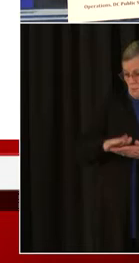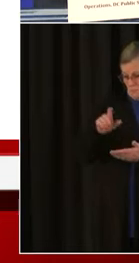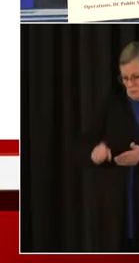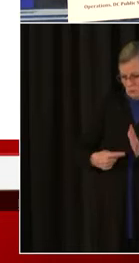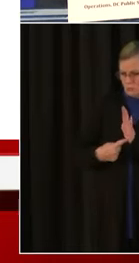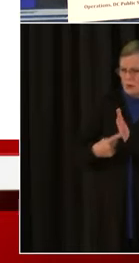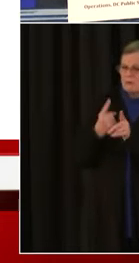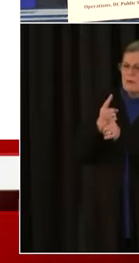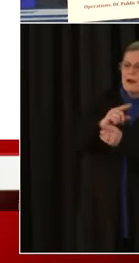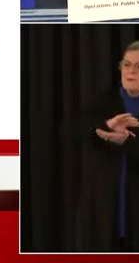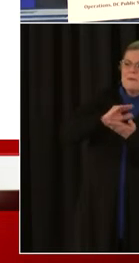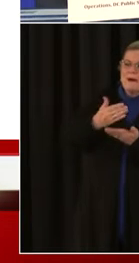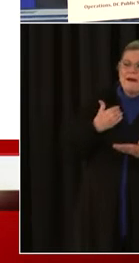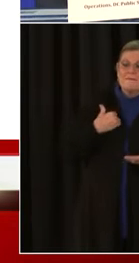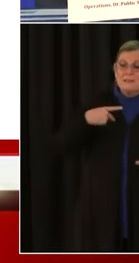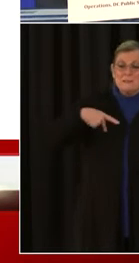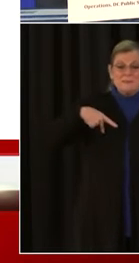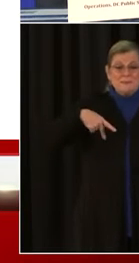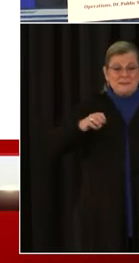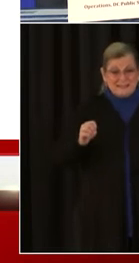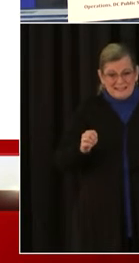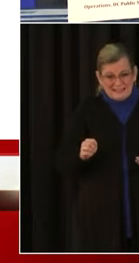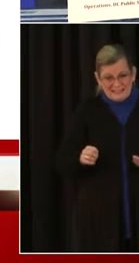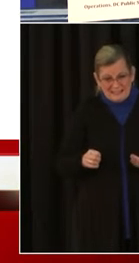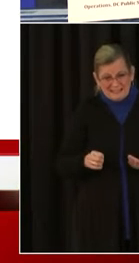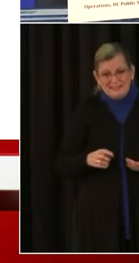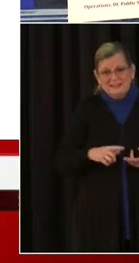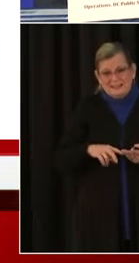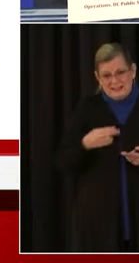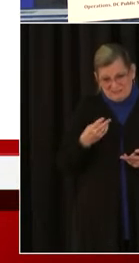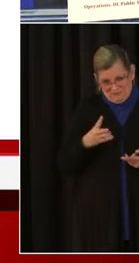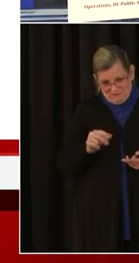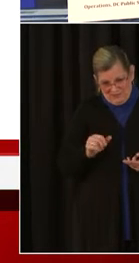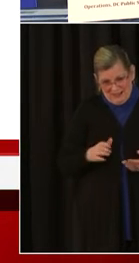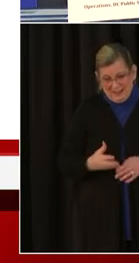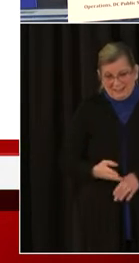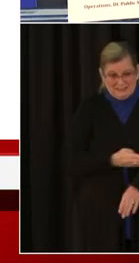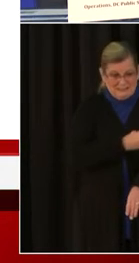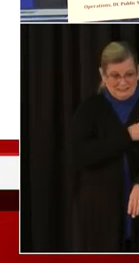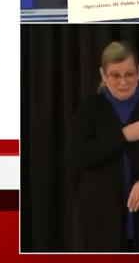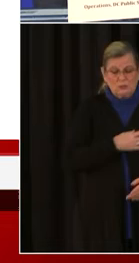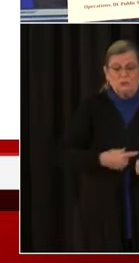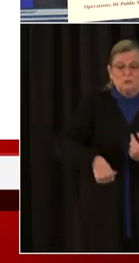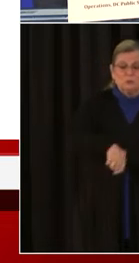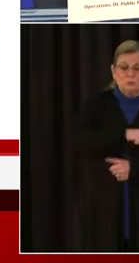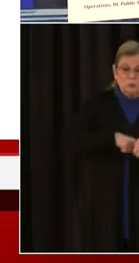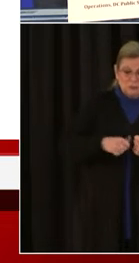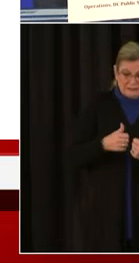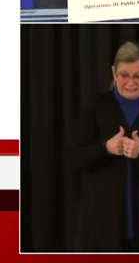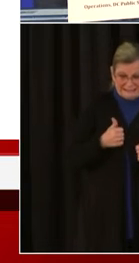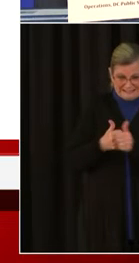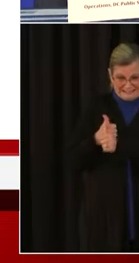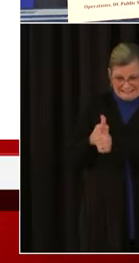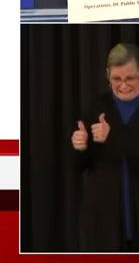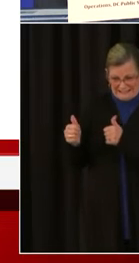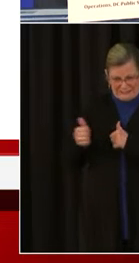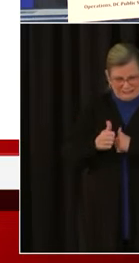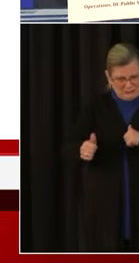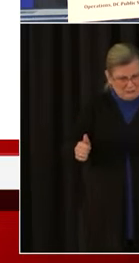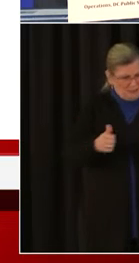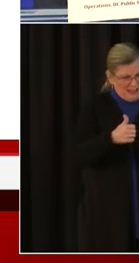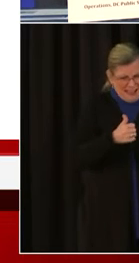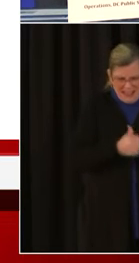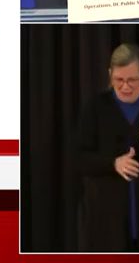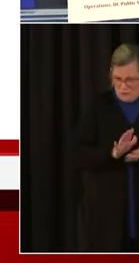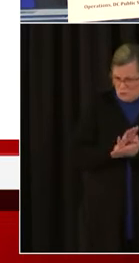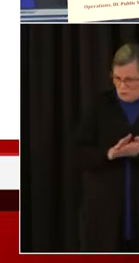done, there's cleaning protocols, there's socially distant desks set up, a whole host of things. So every school has gone through a walk